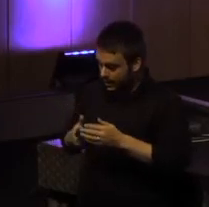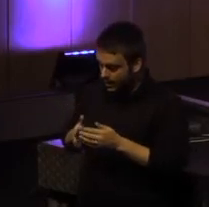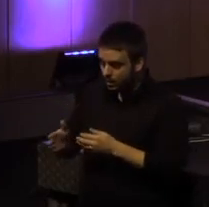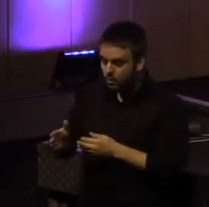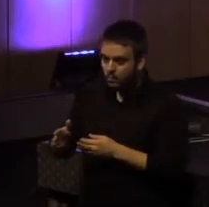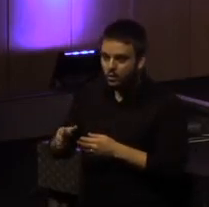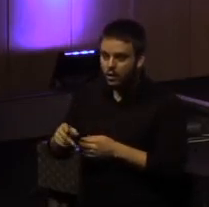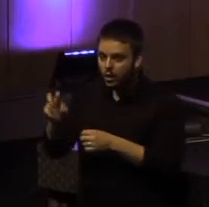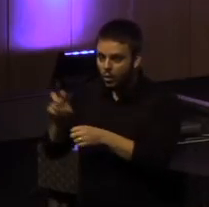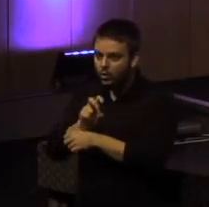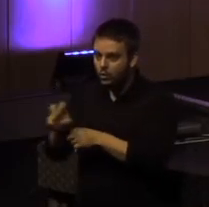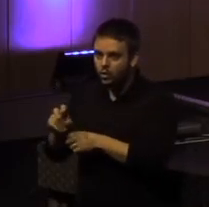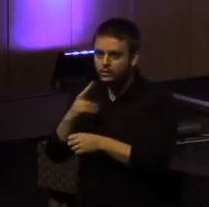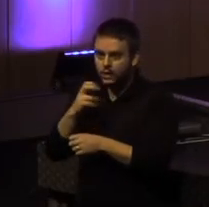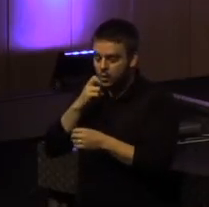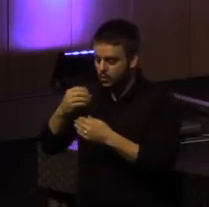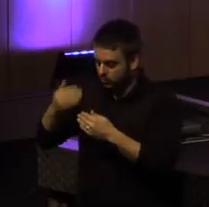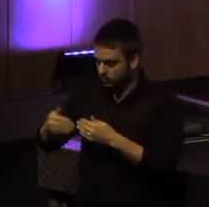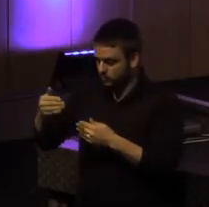with their police agencies?